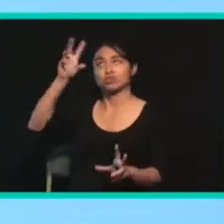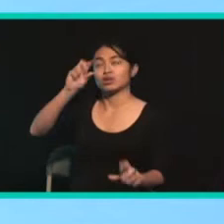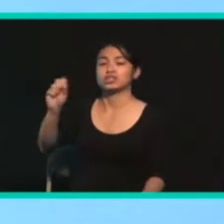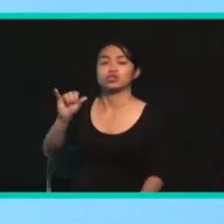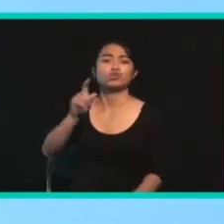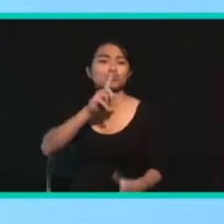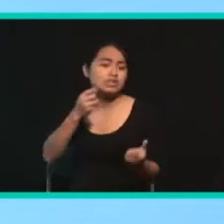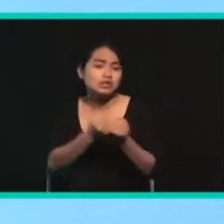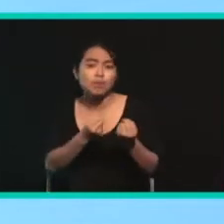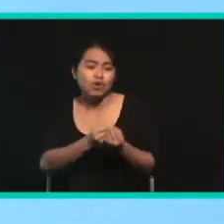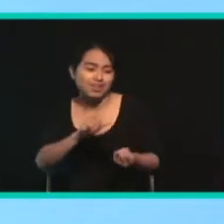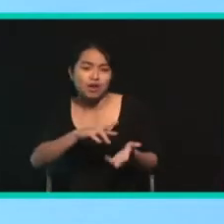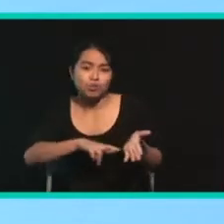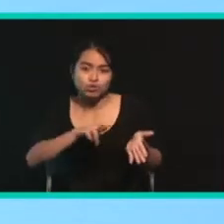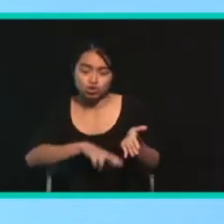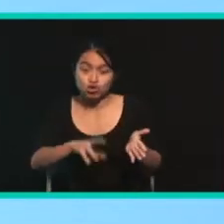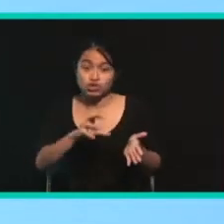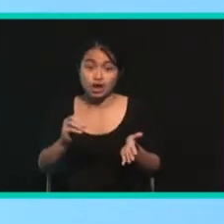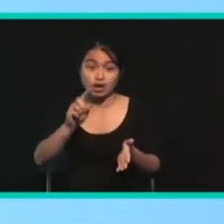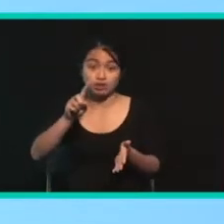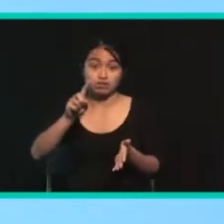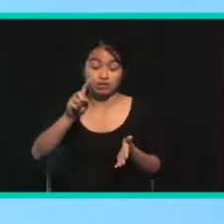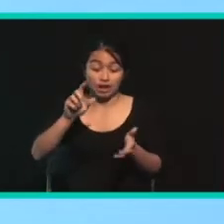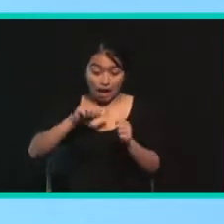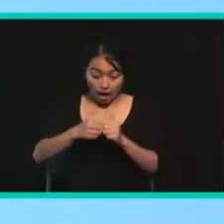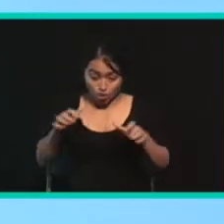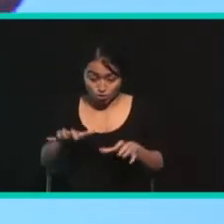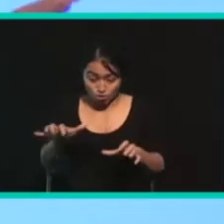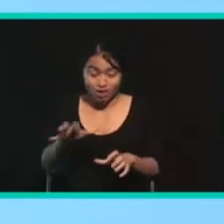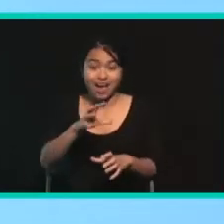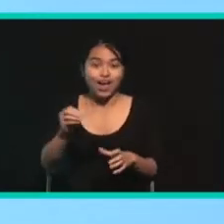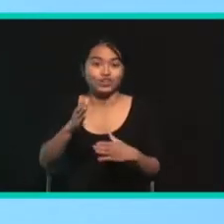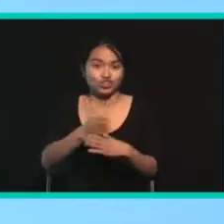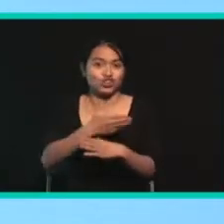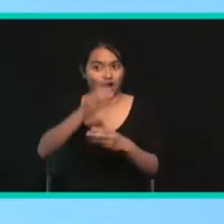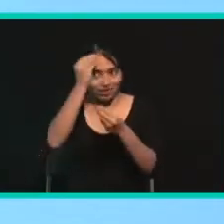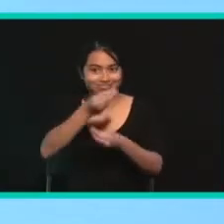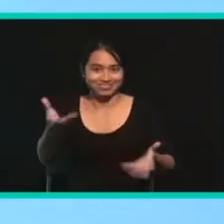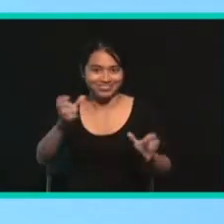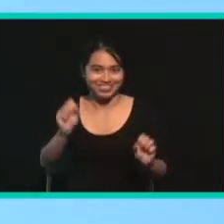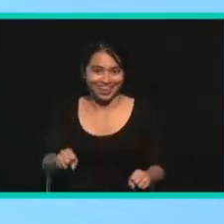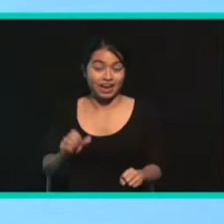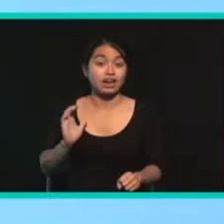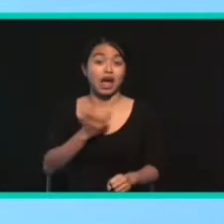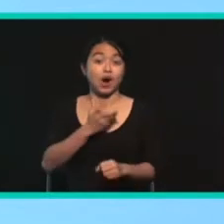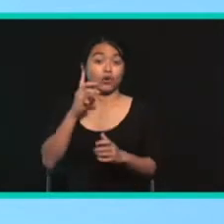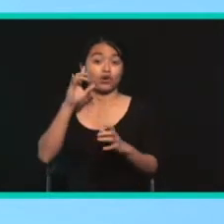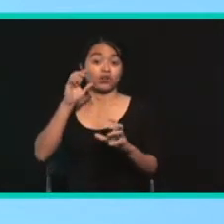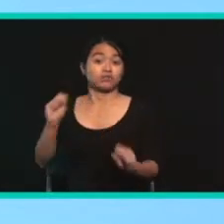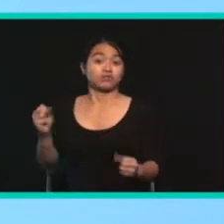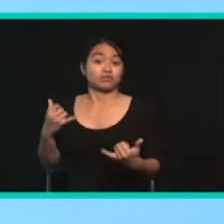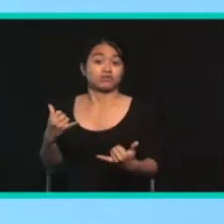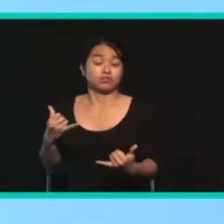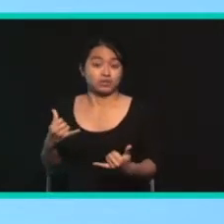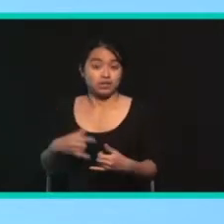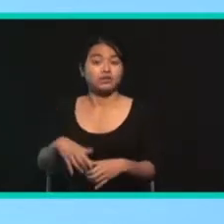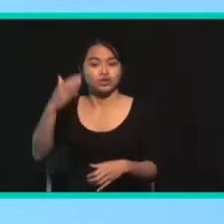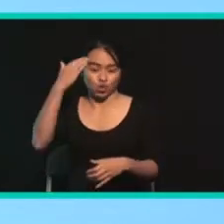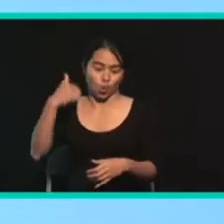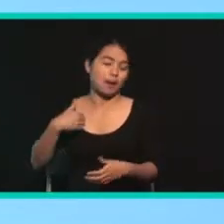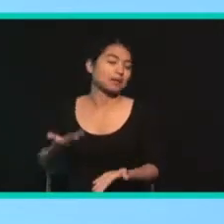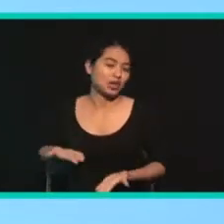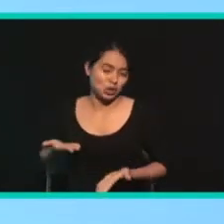be supportive of this research, and not only to do this, but also to share it with you all as well. Our current president, Dr. Andrea Lexton, does know I'm